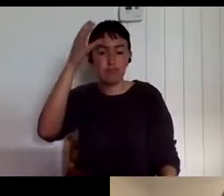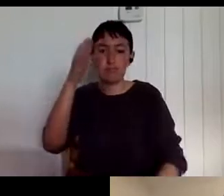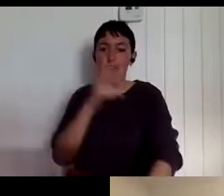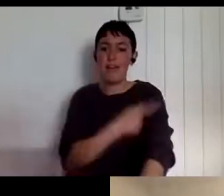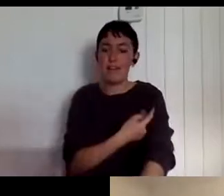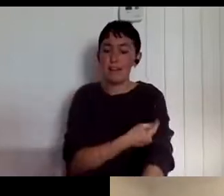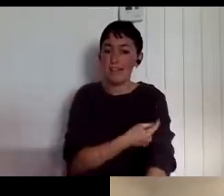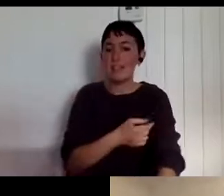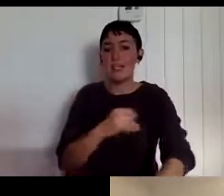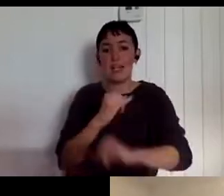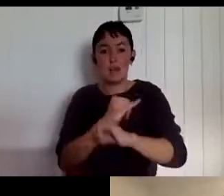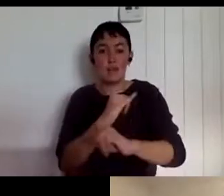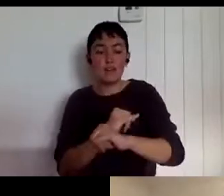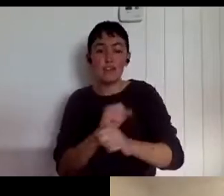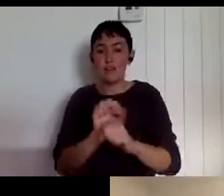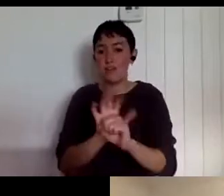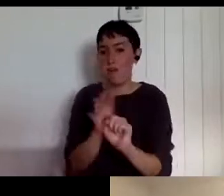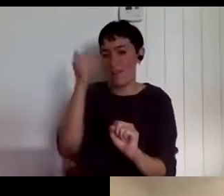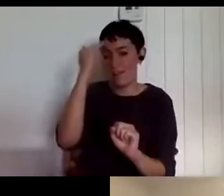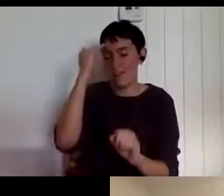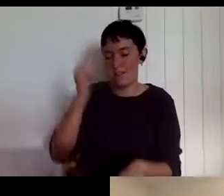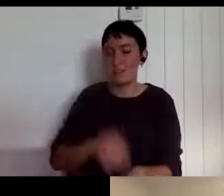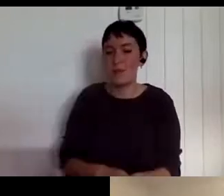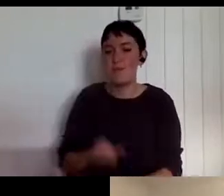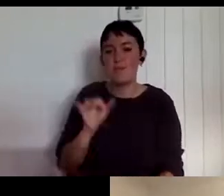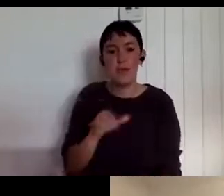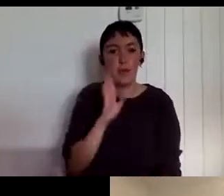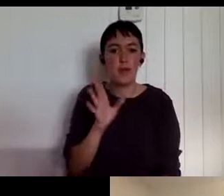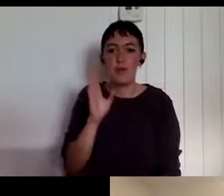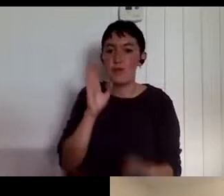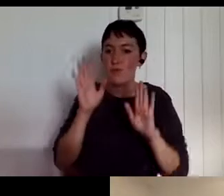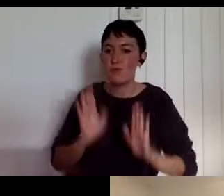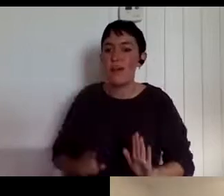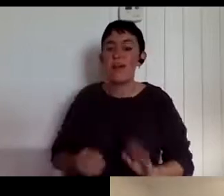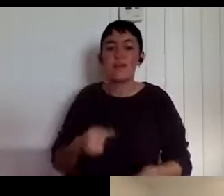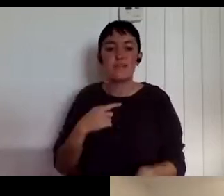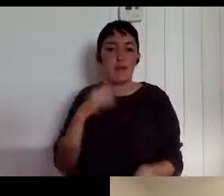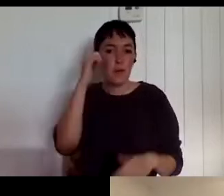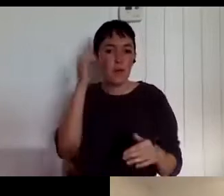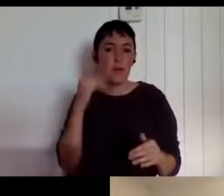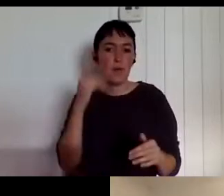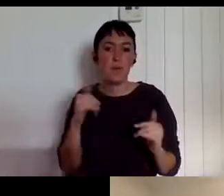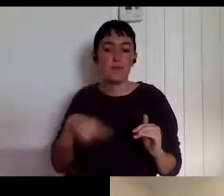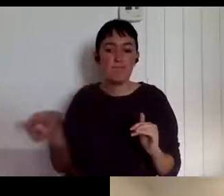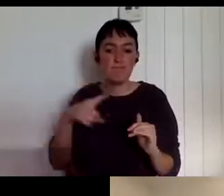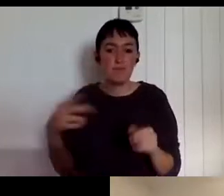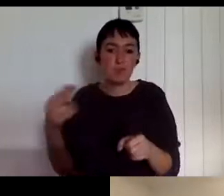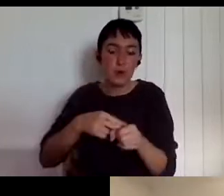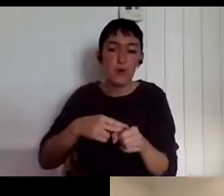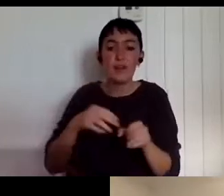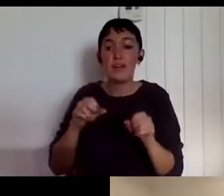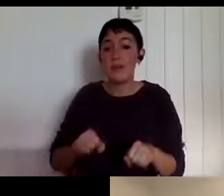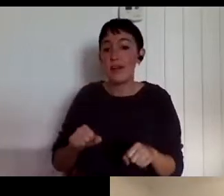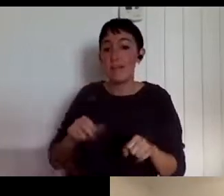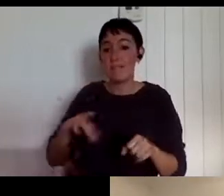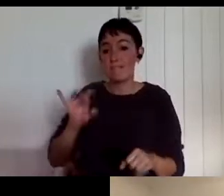immunology and COVID knowledge. So that's going to be a great one. I hope to see lots of you there. That's at 7 p.m. You can find all of these links both in the chat right